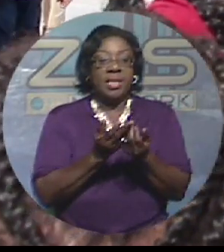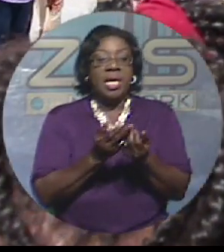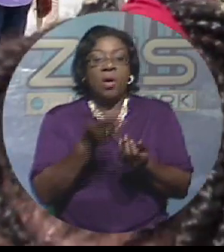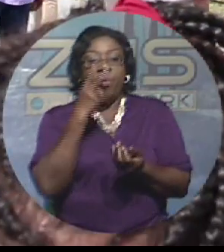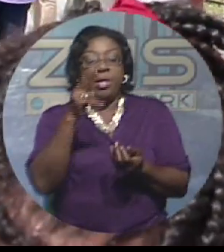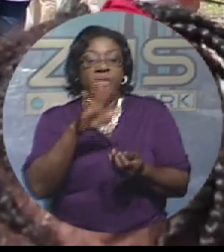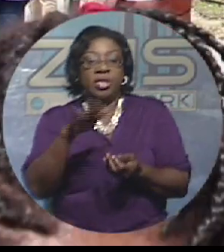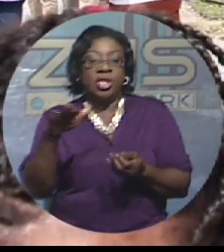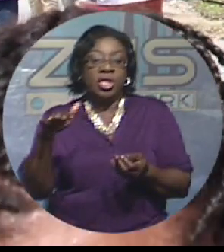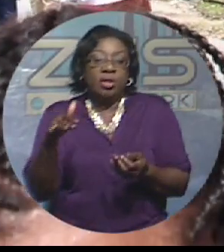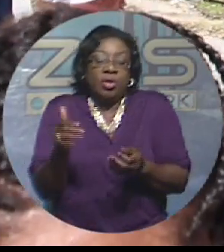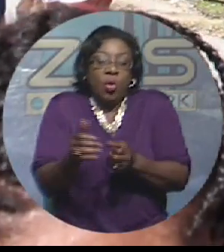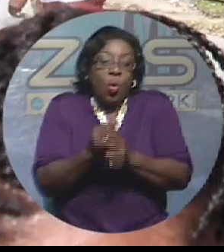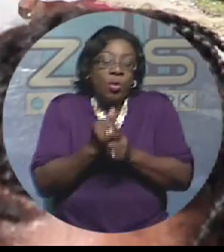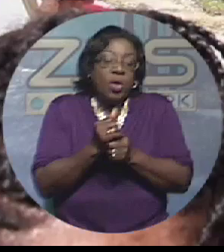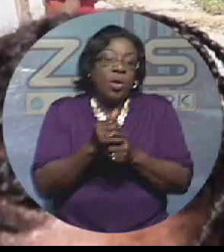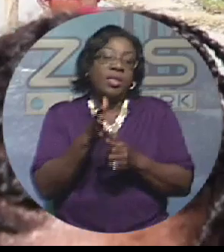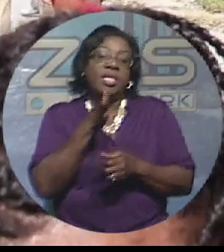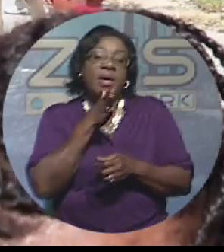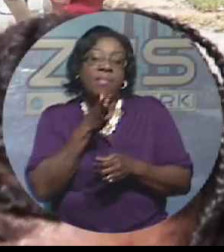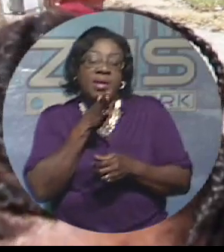mother,